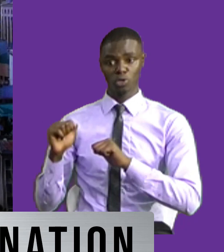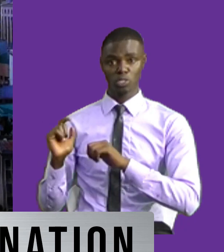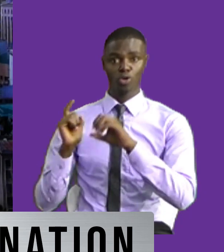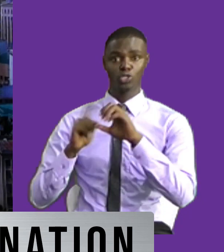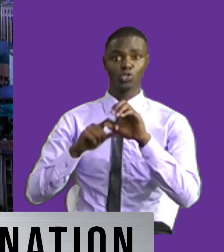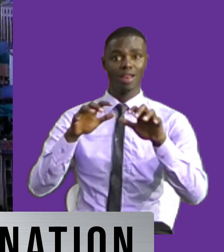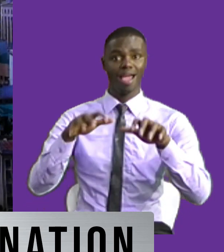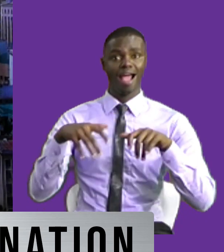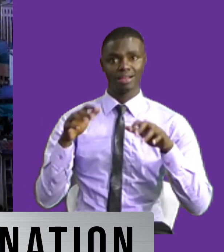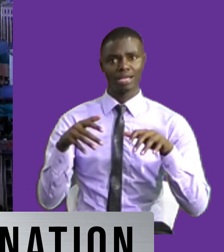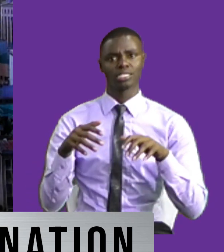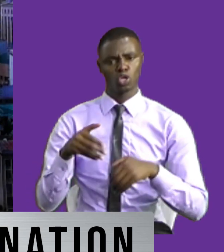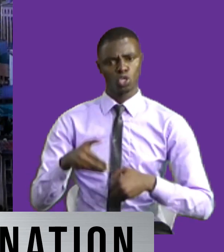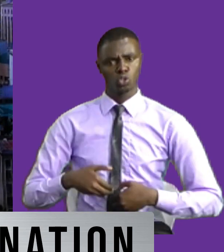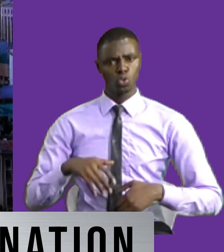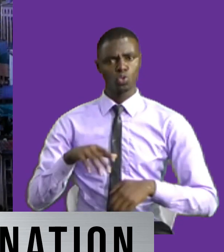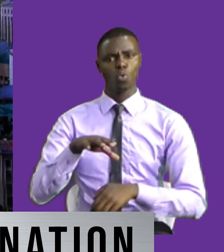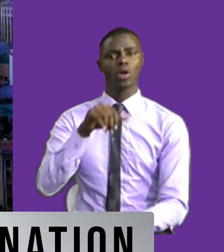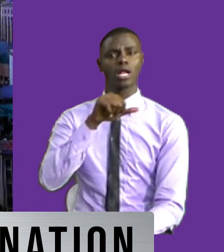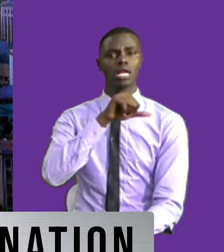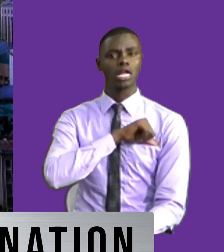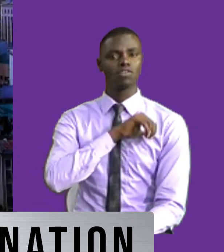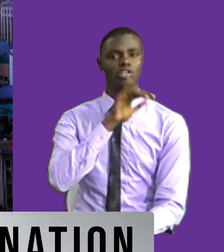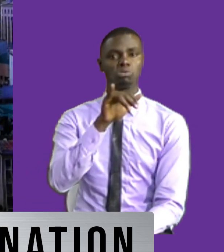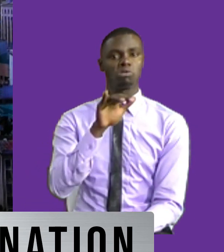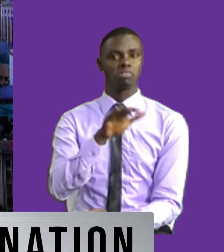agriculture? Are they taking advantage of that space?